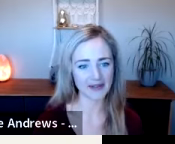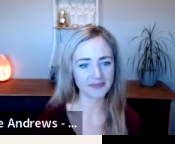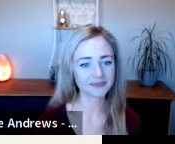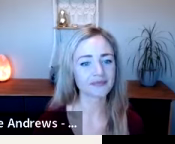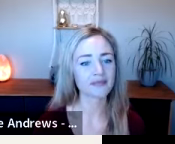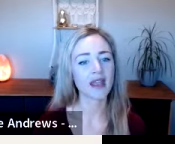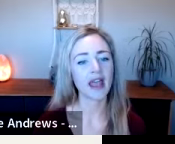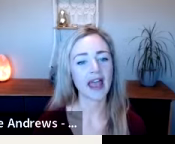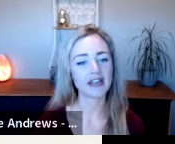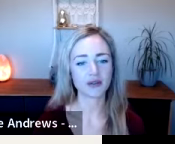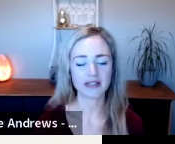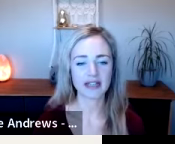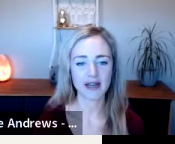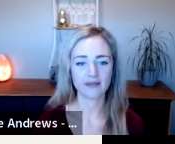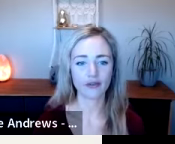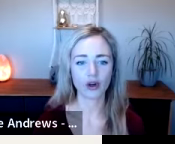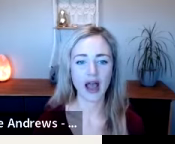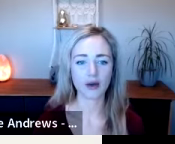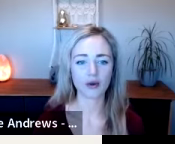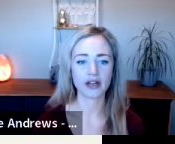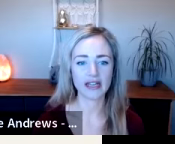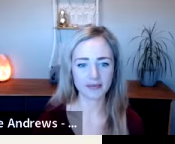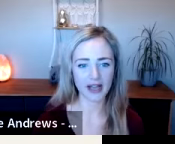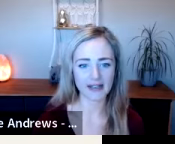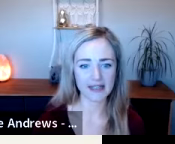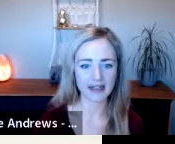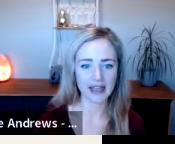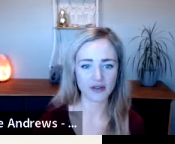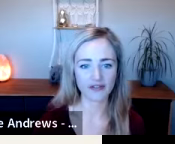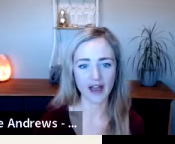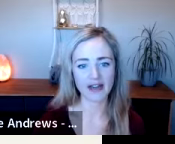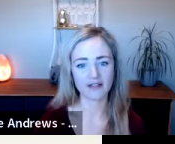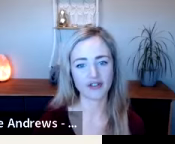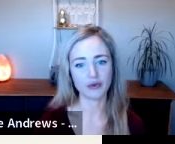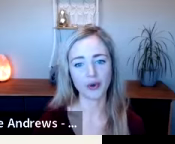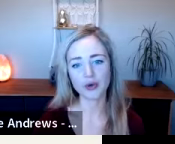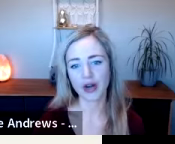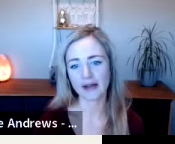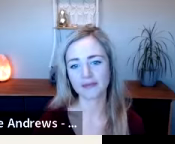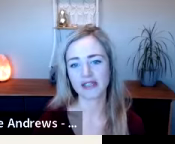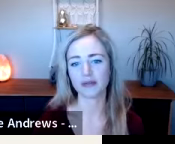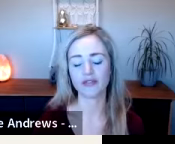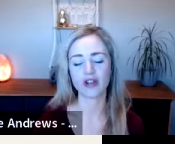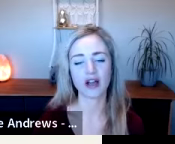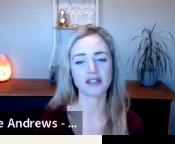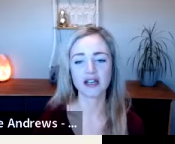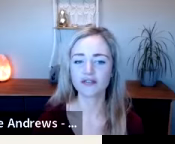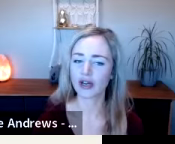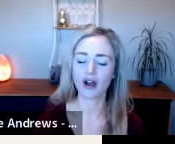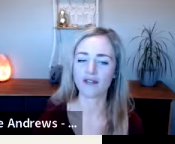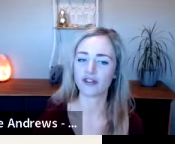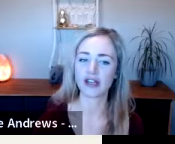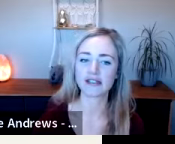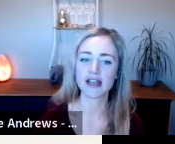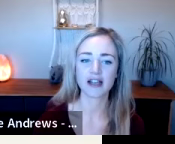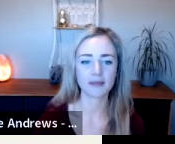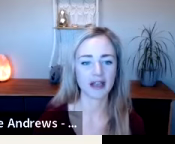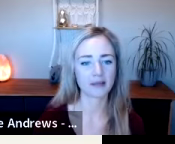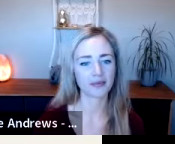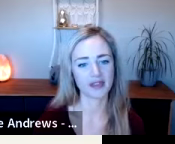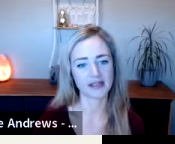we-bc.ca. And you can sign up for our e-blast and get notified of new programs. And we've got a ton of great